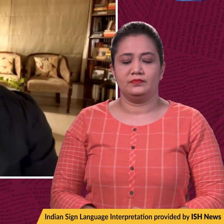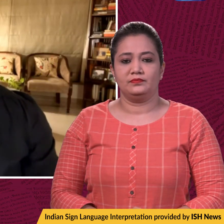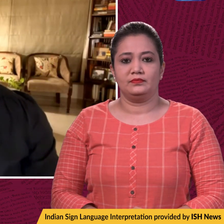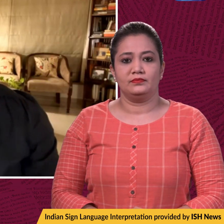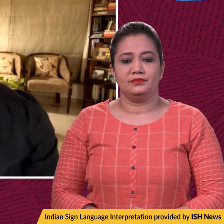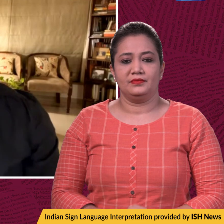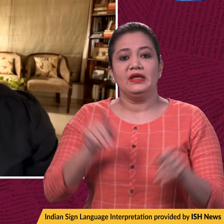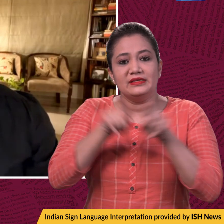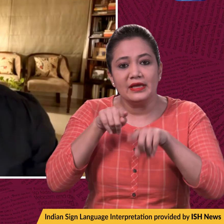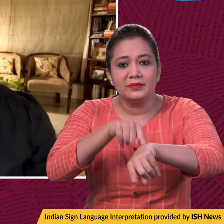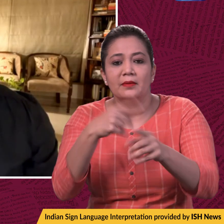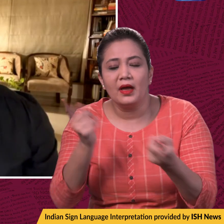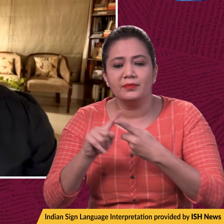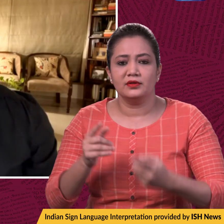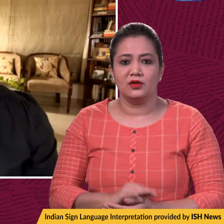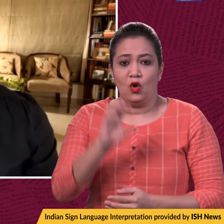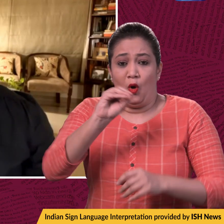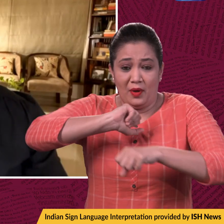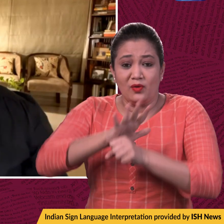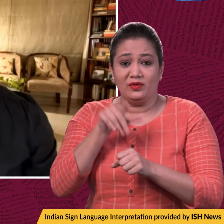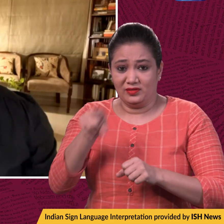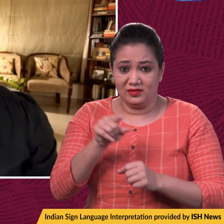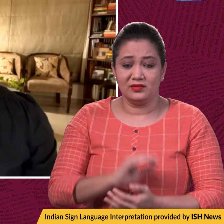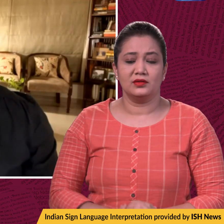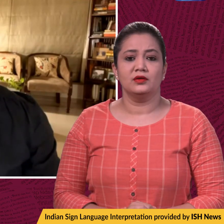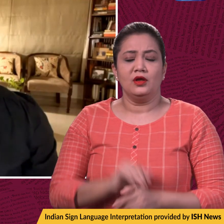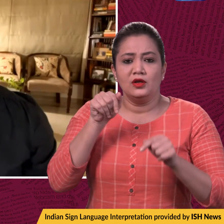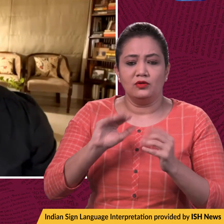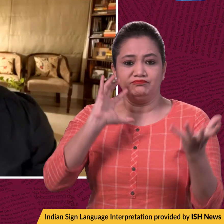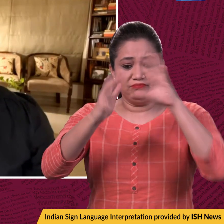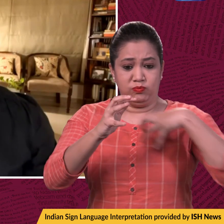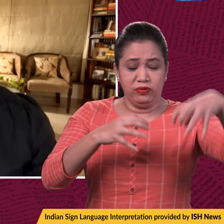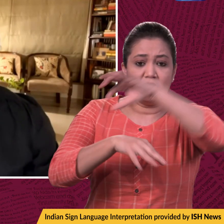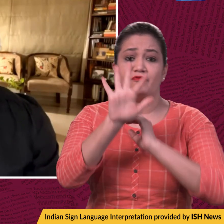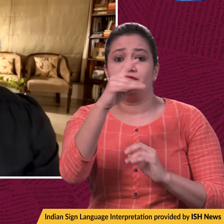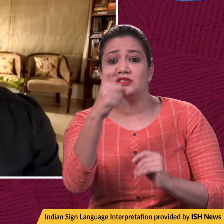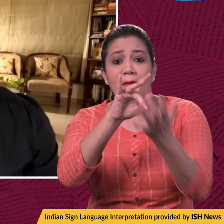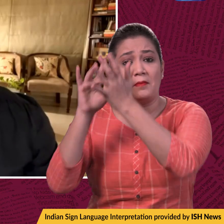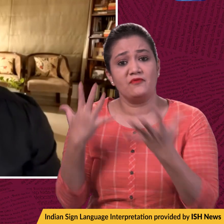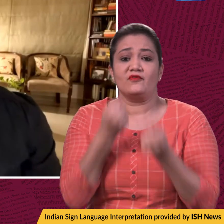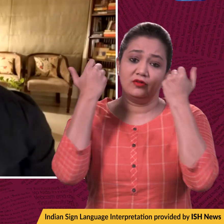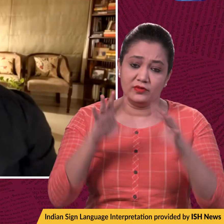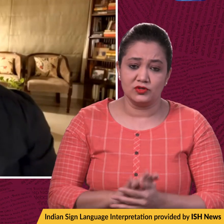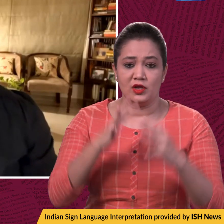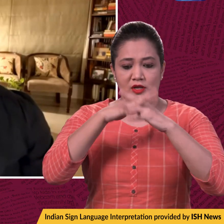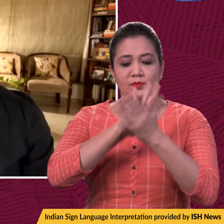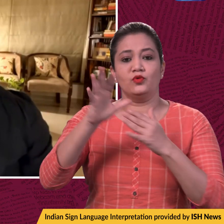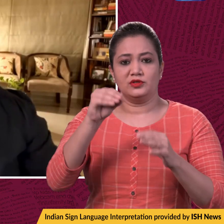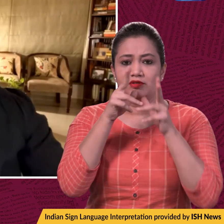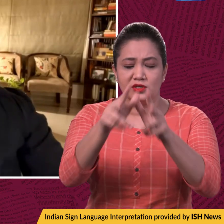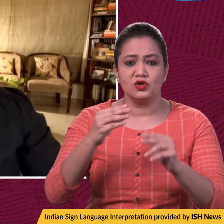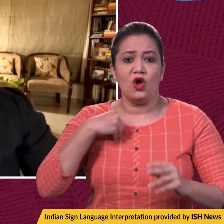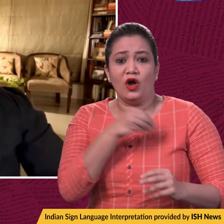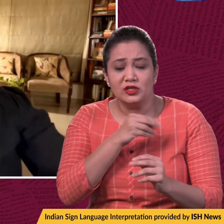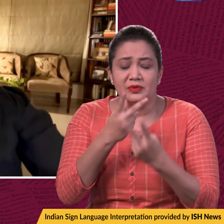end quote. In the meantime, the Omicron variant has now been reported in 57 countries. The WHO has